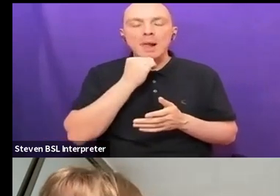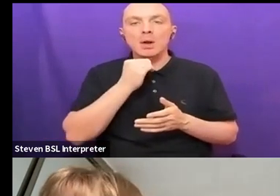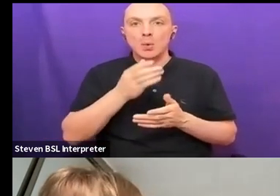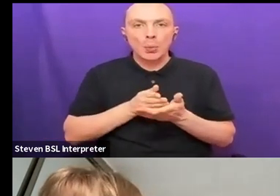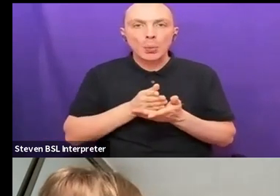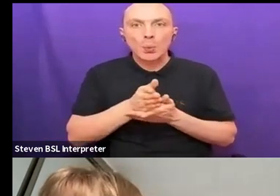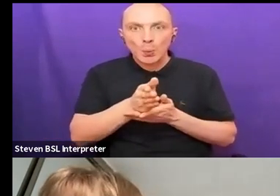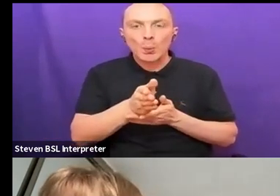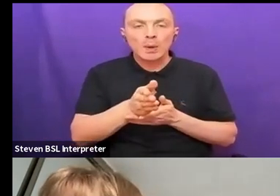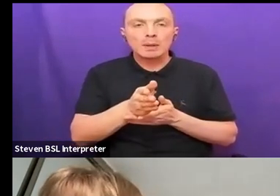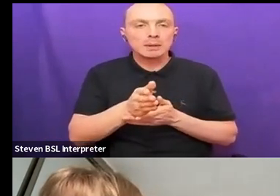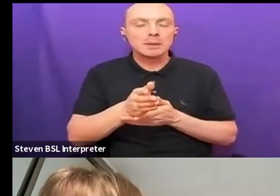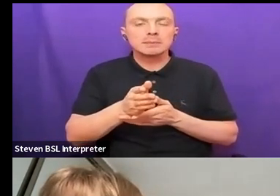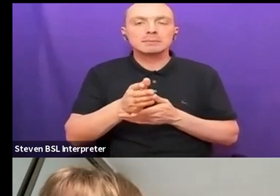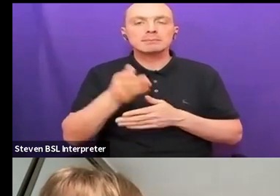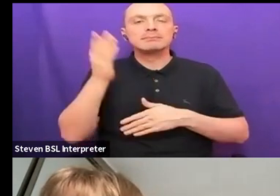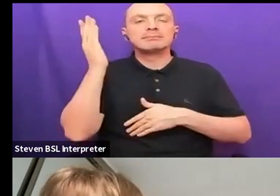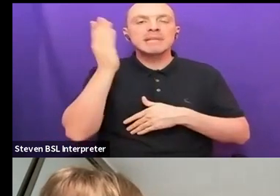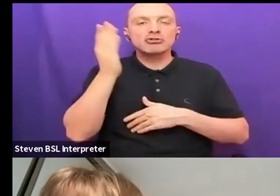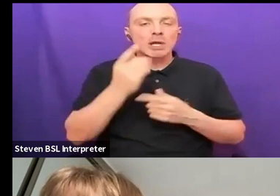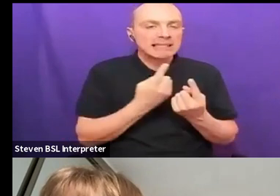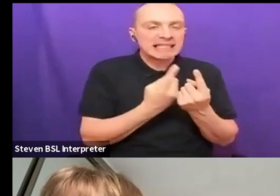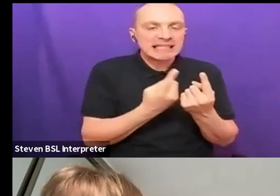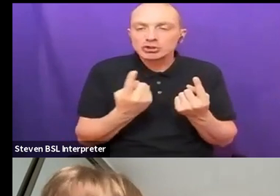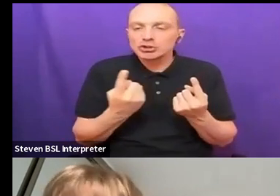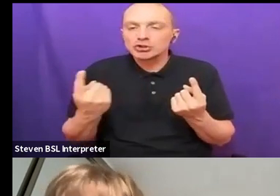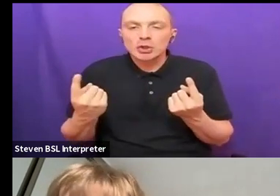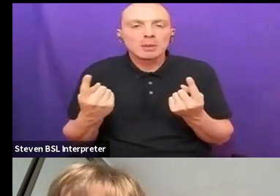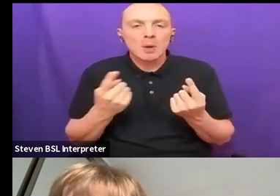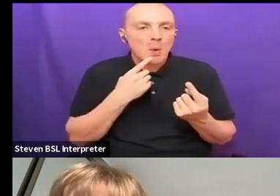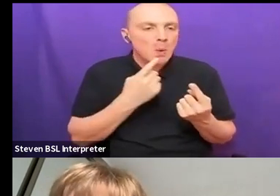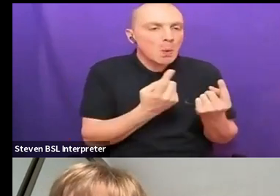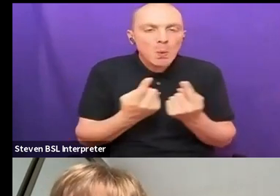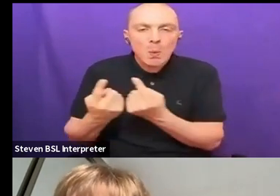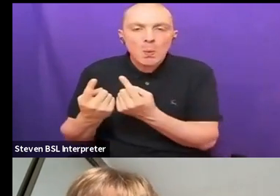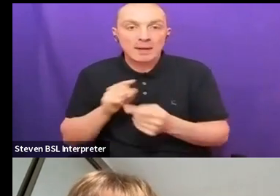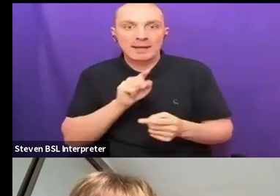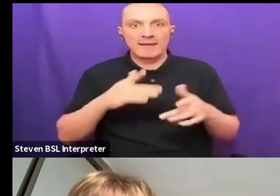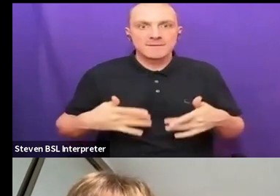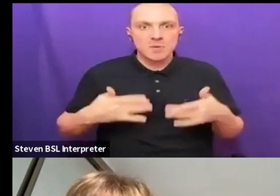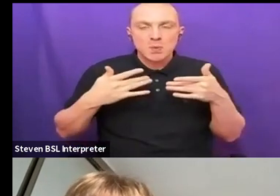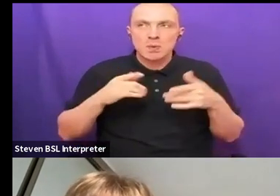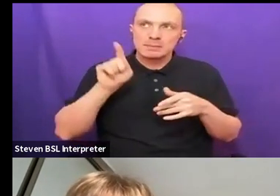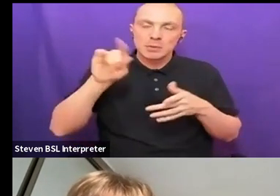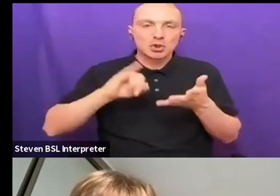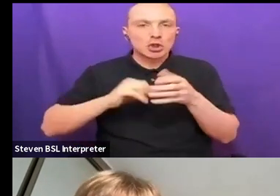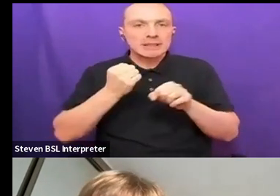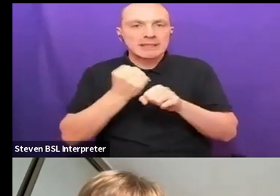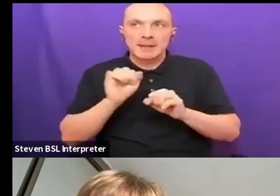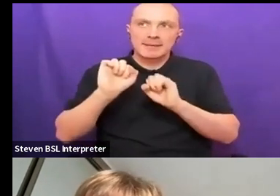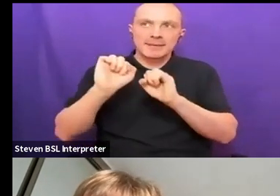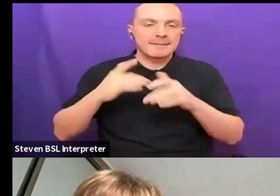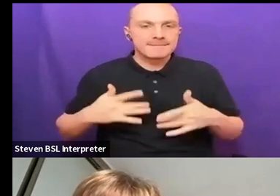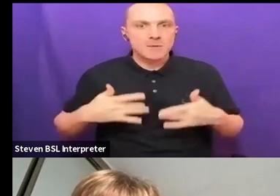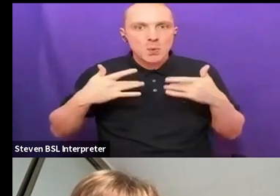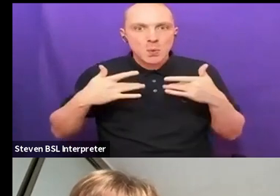So we will get an introduction to the 20-minute neighbourhood concept. We'll hear what the Scottish Government are doing, as well as how things work in